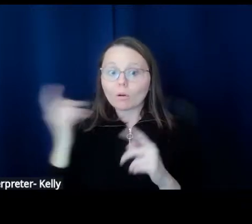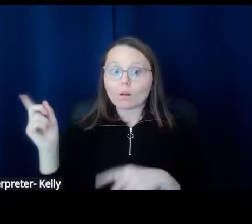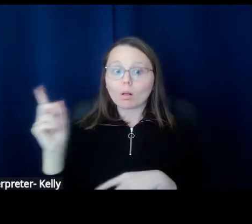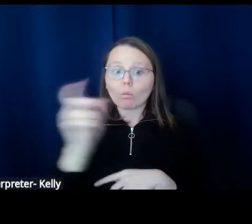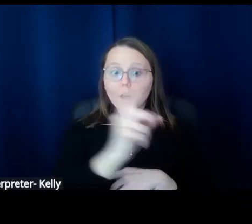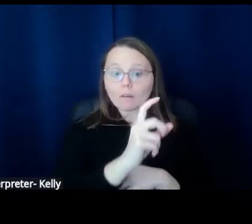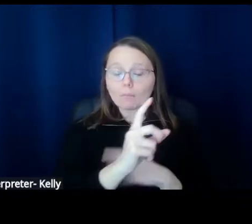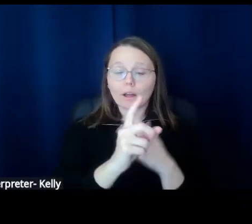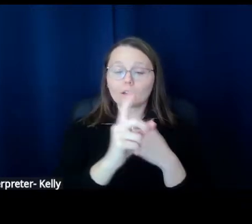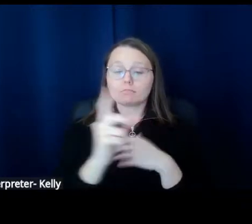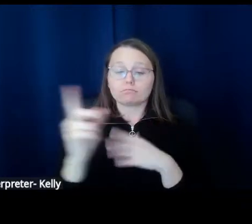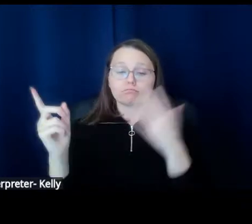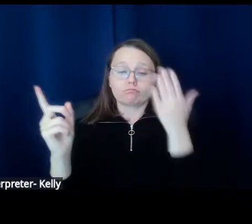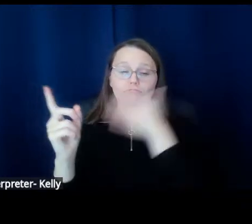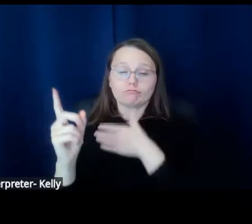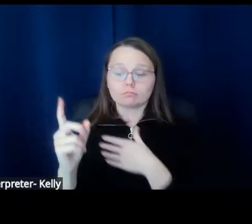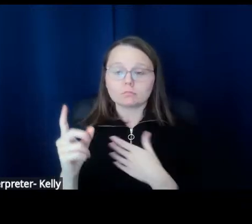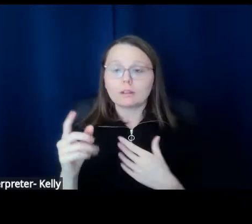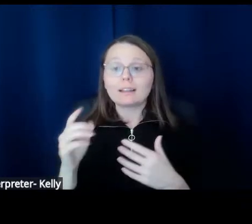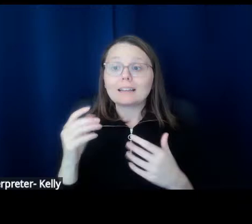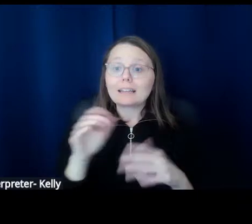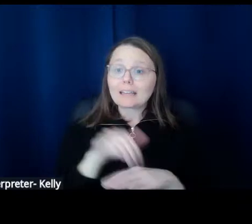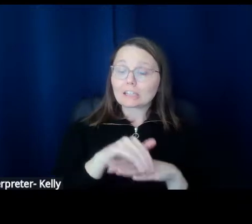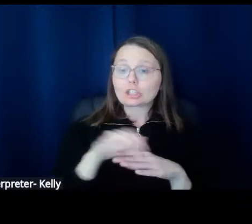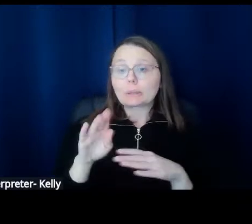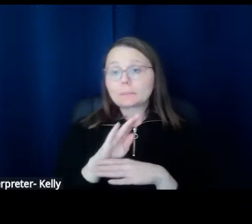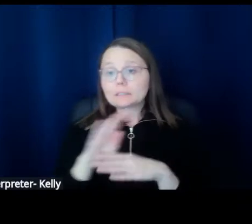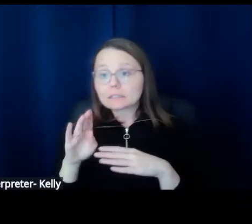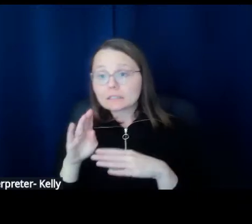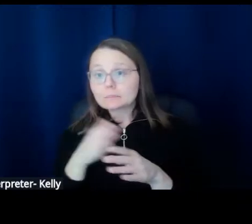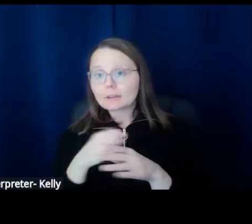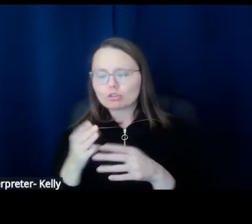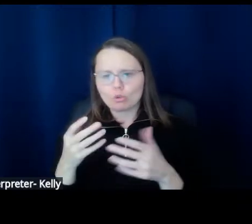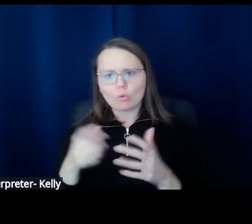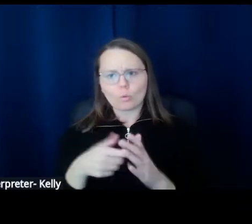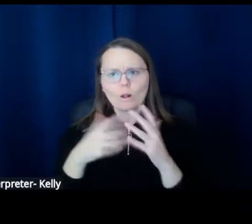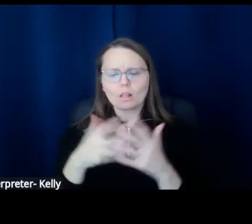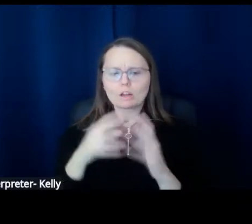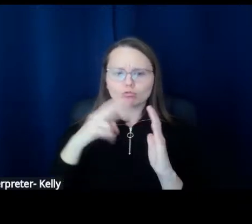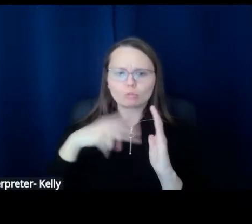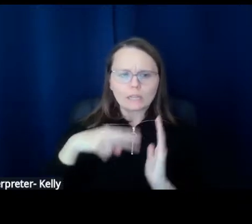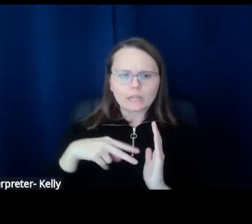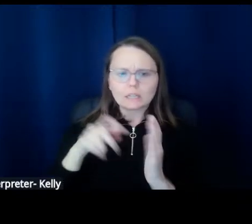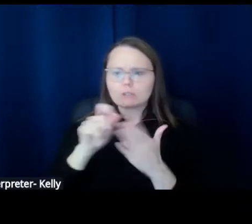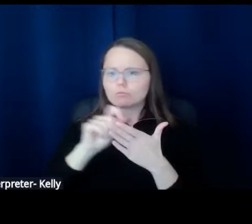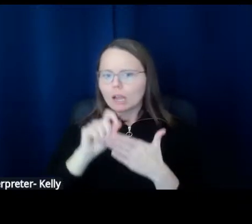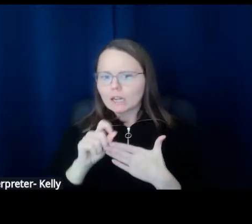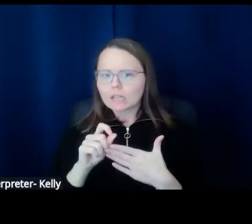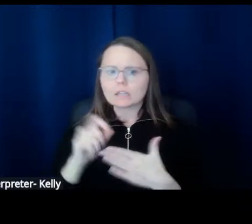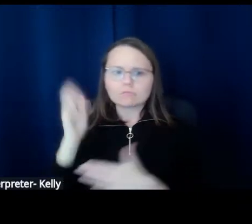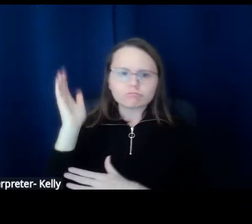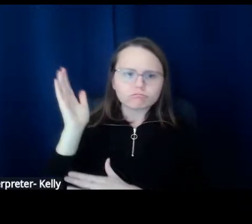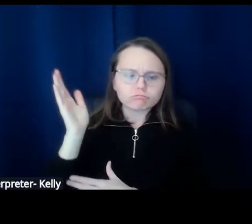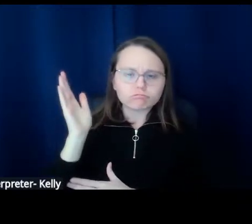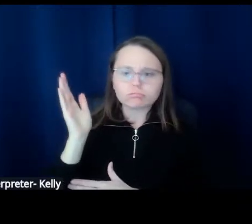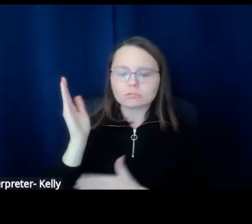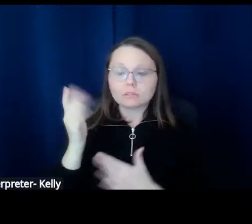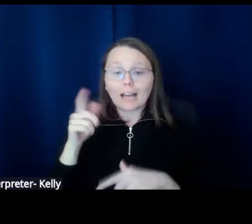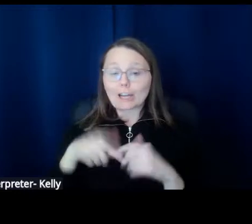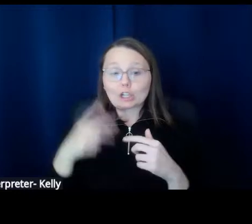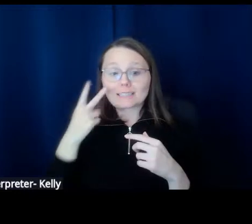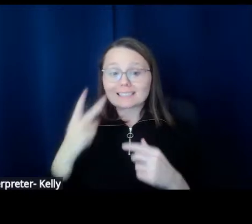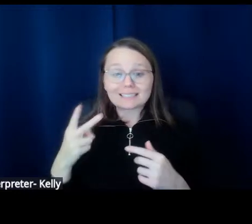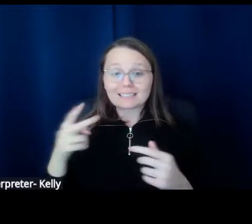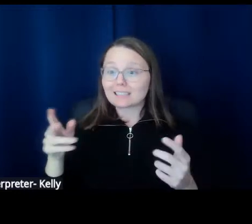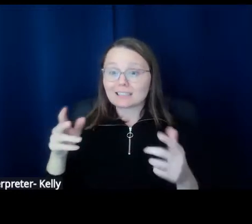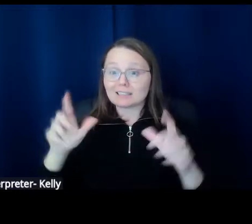campus, and, I was an English and business major, so it required a lot of reading, writing, and speaking. I stopped being able to see the board